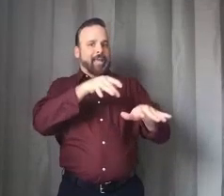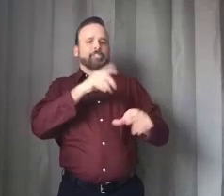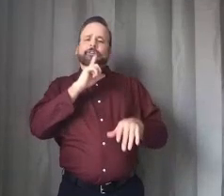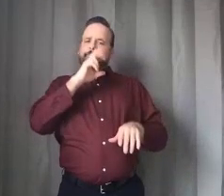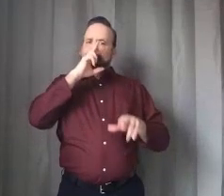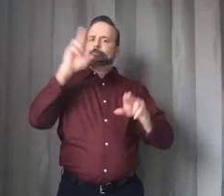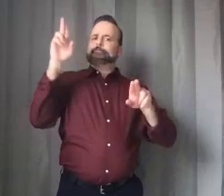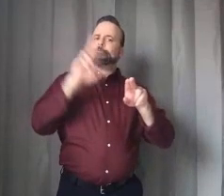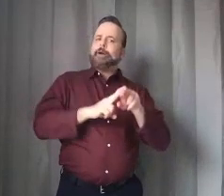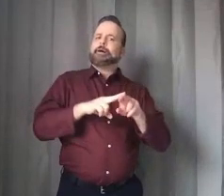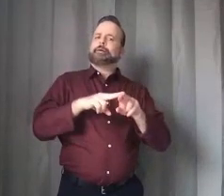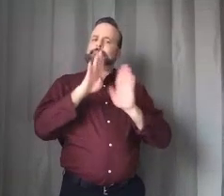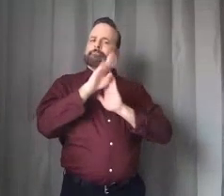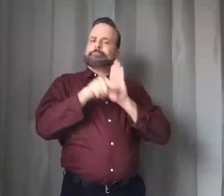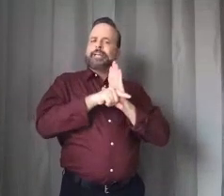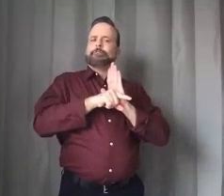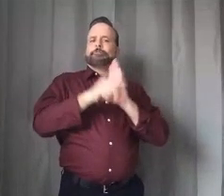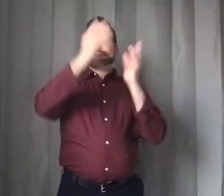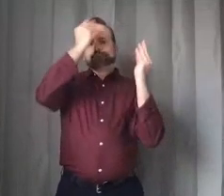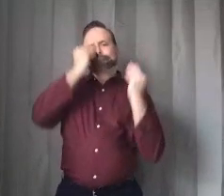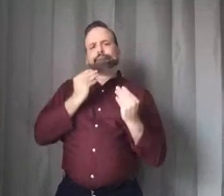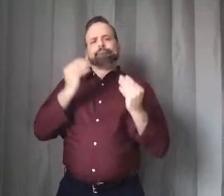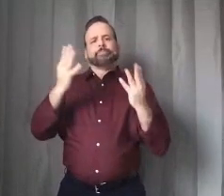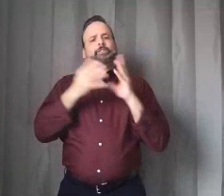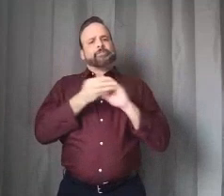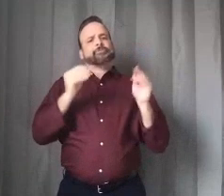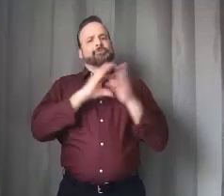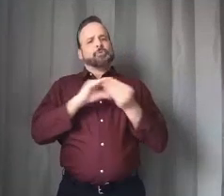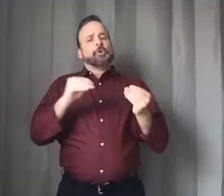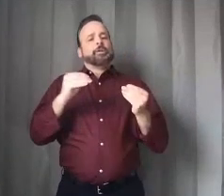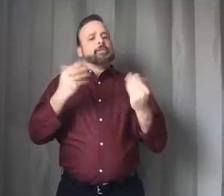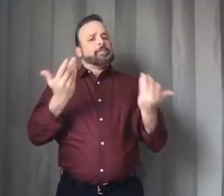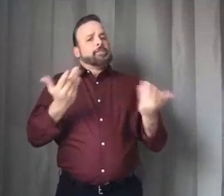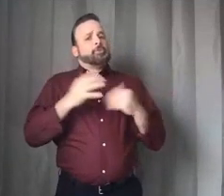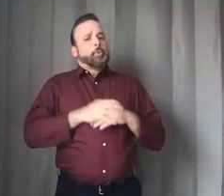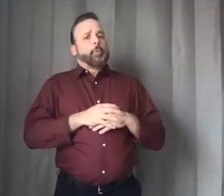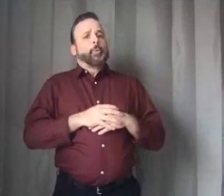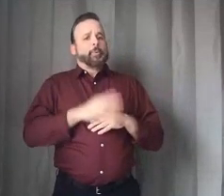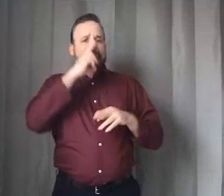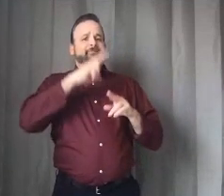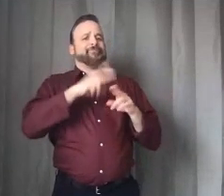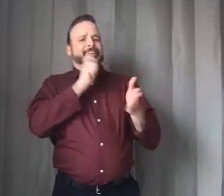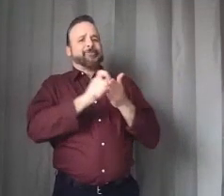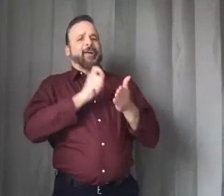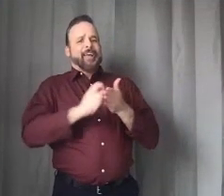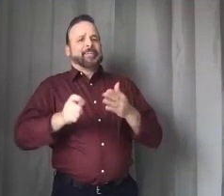backdrop to tell, you know, this story. So, and it was just fun to write.